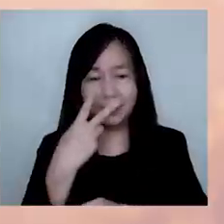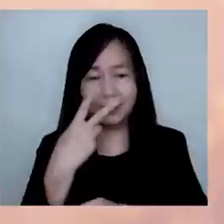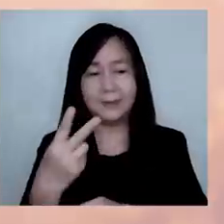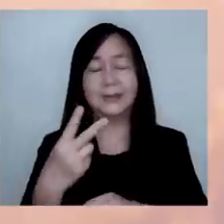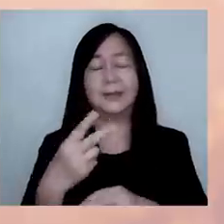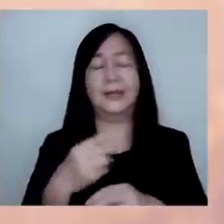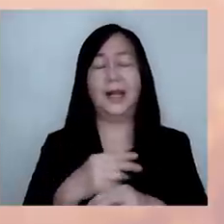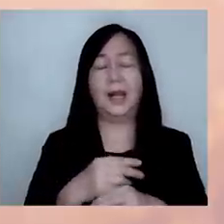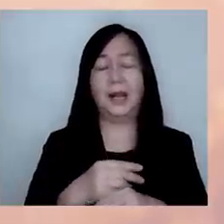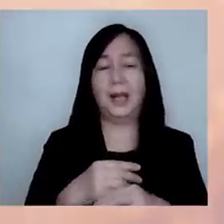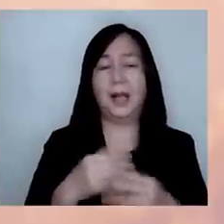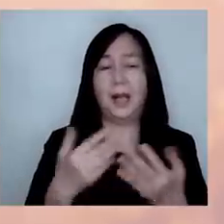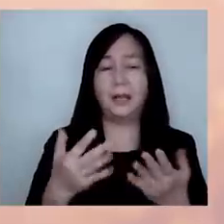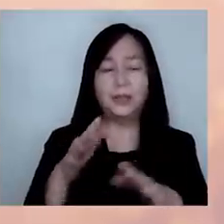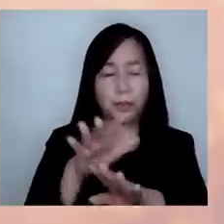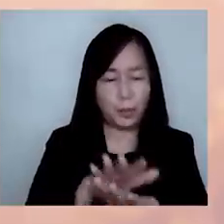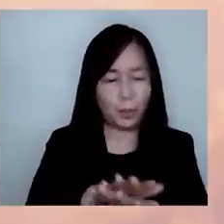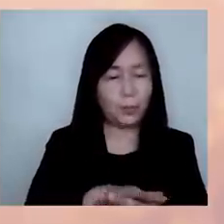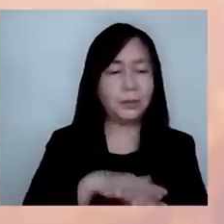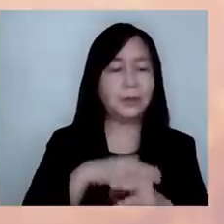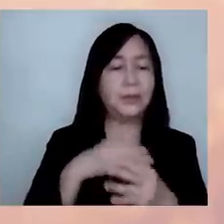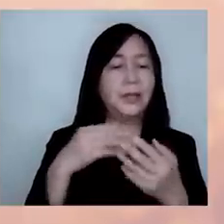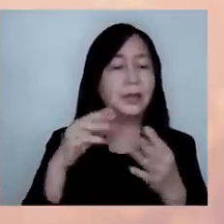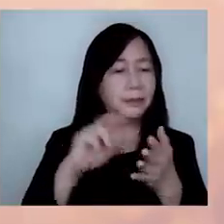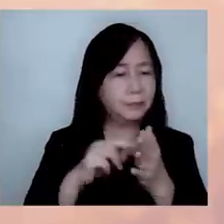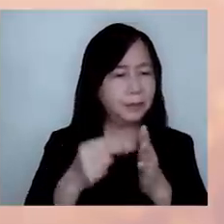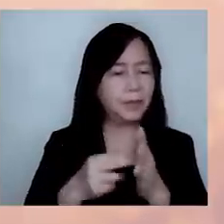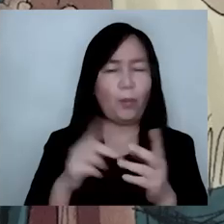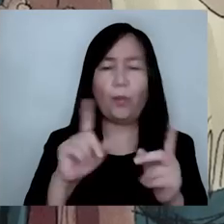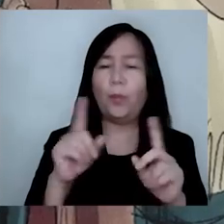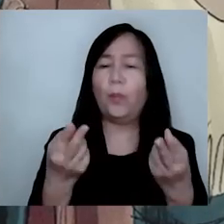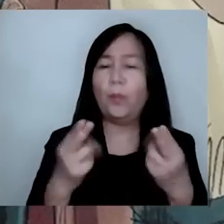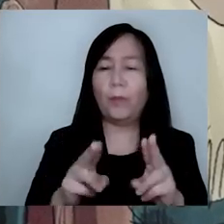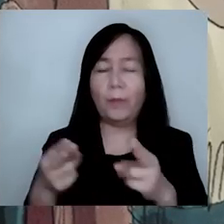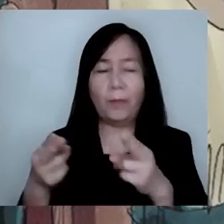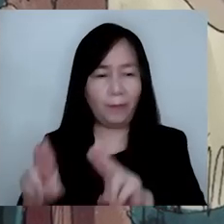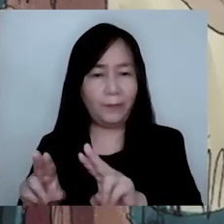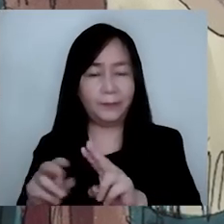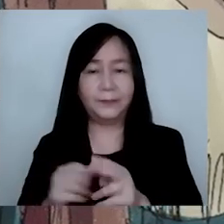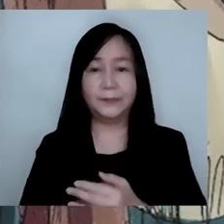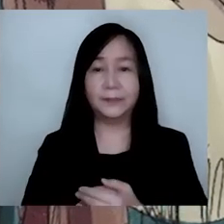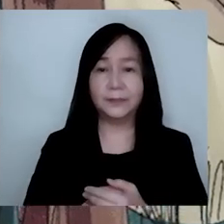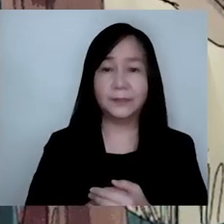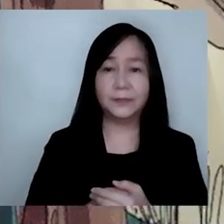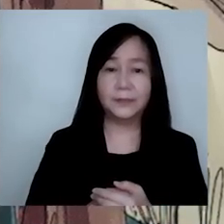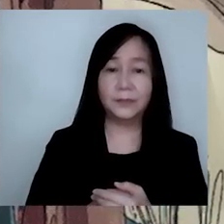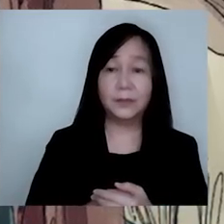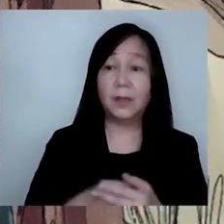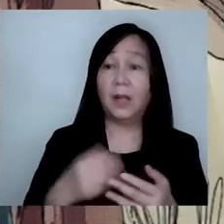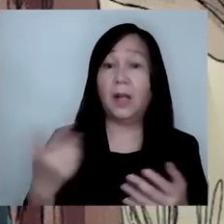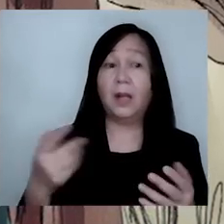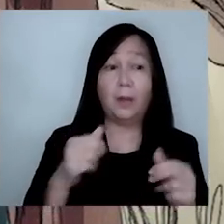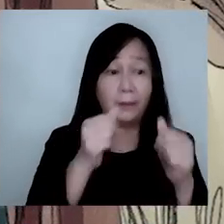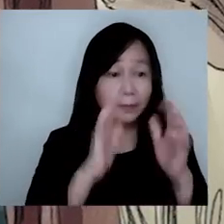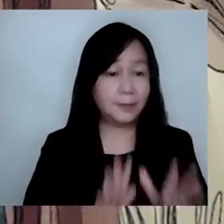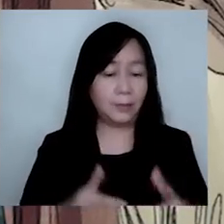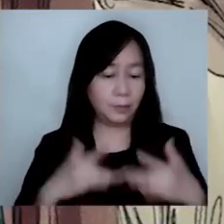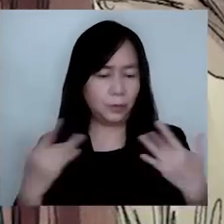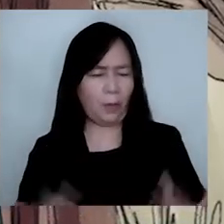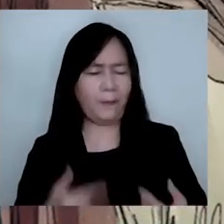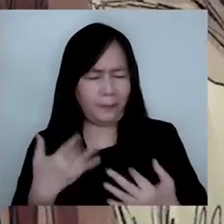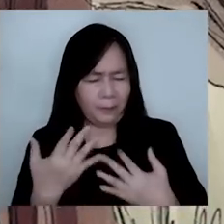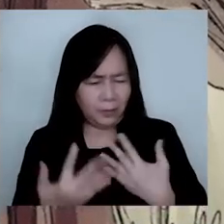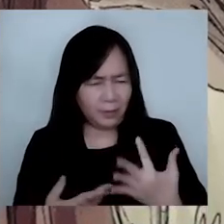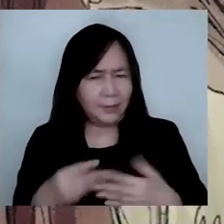slowly the meaning of the events and their hearts were burning within